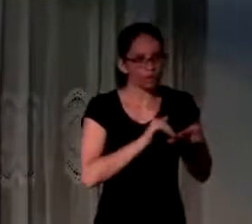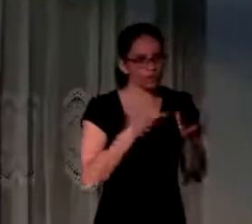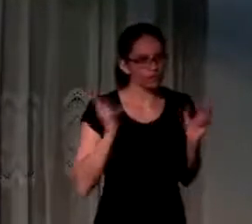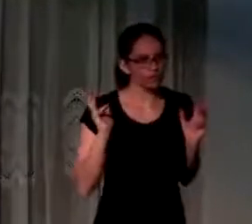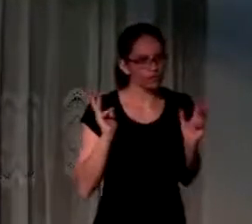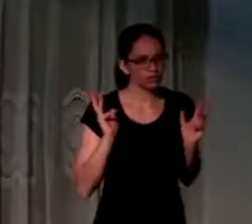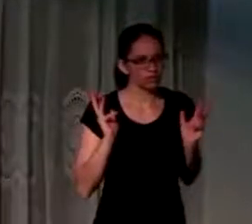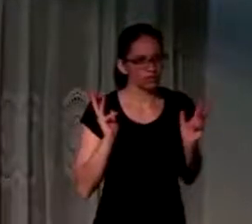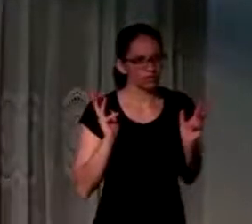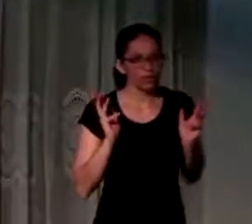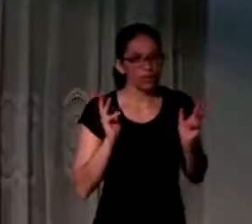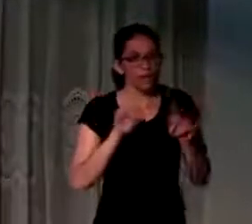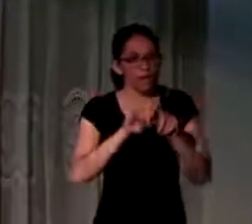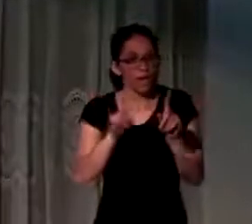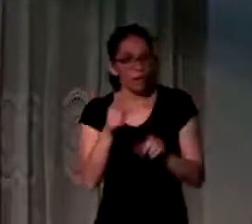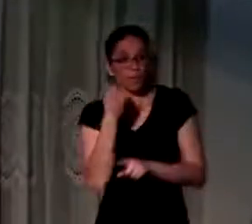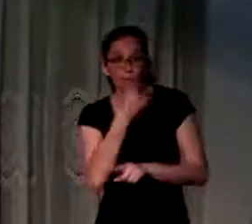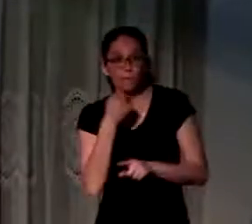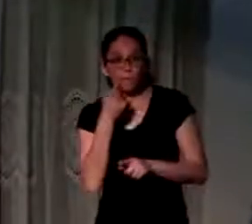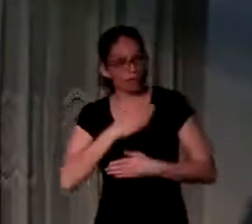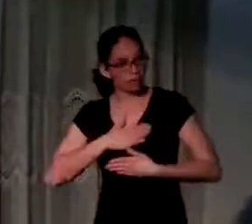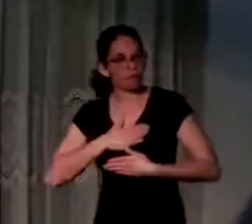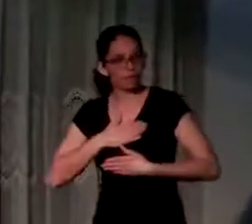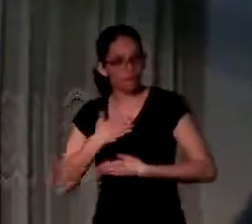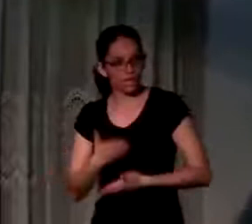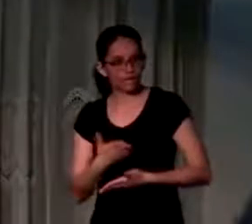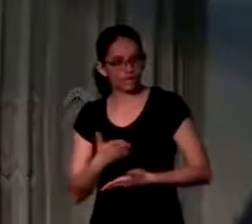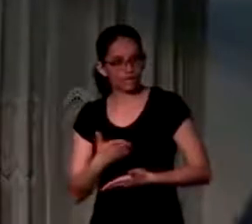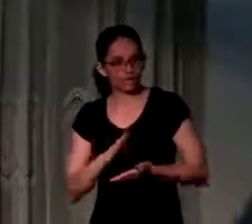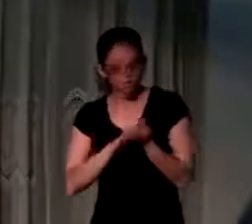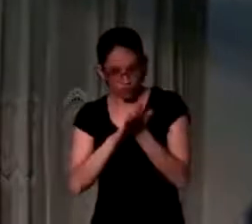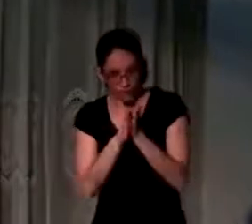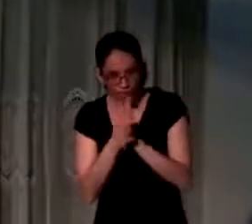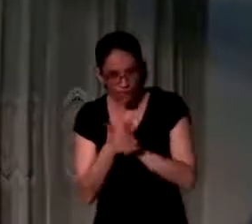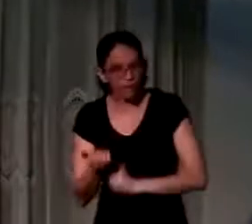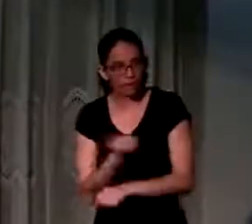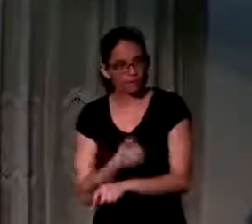And with the mouth, confession is made unto salvation.